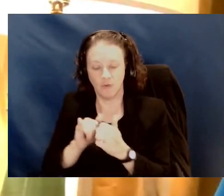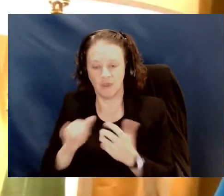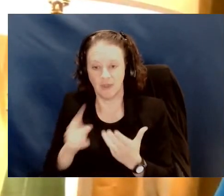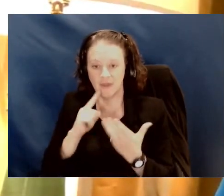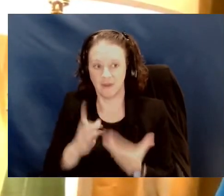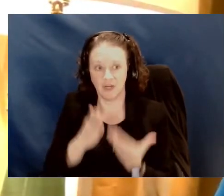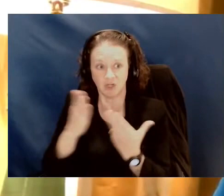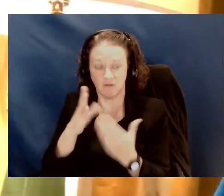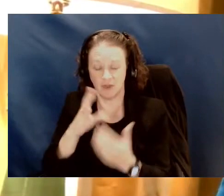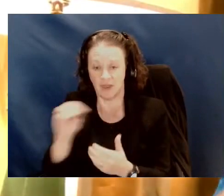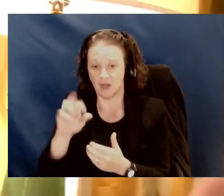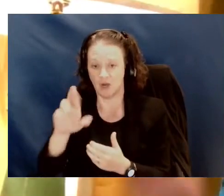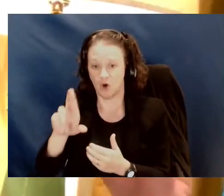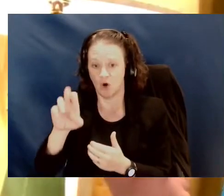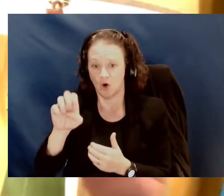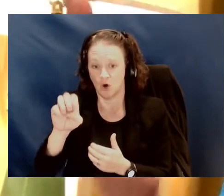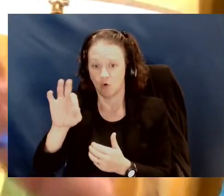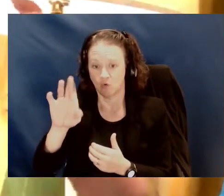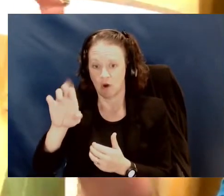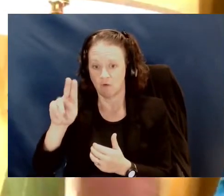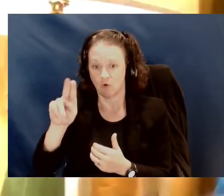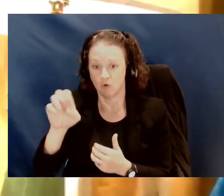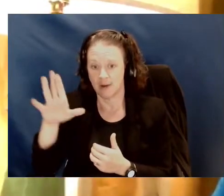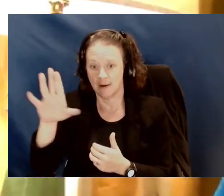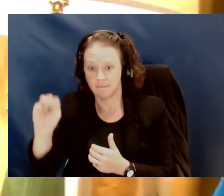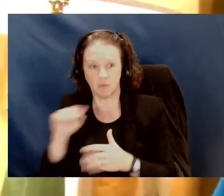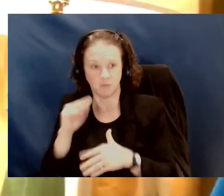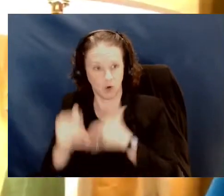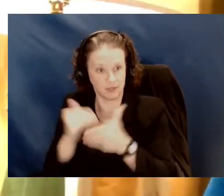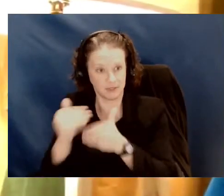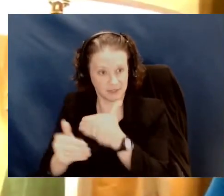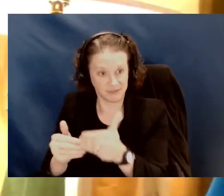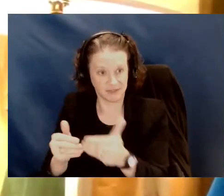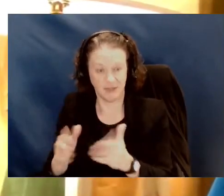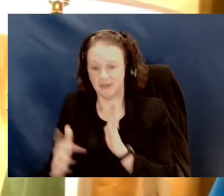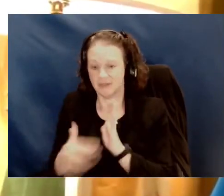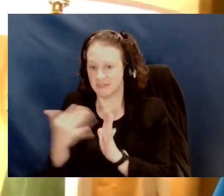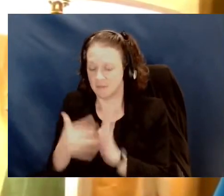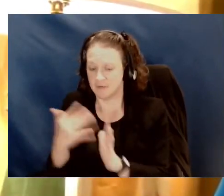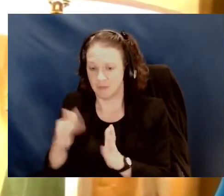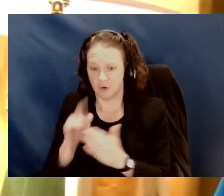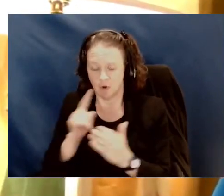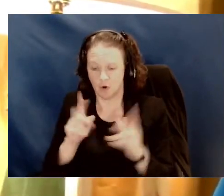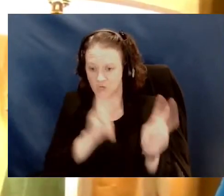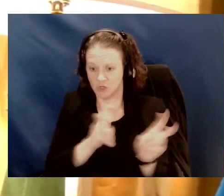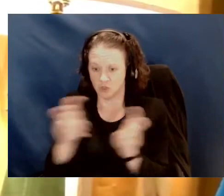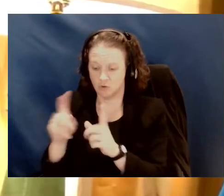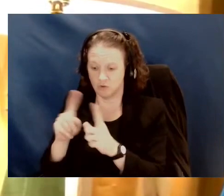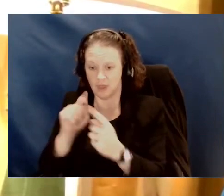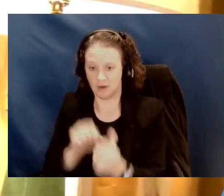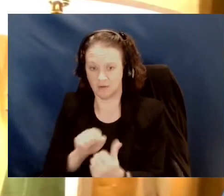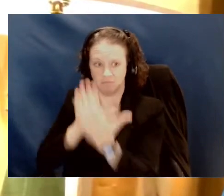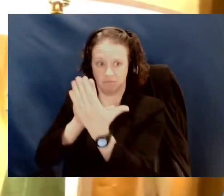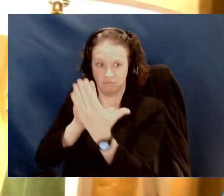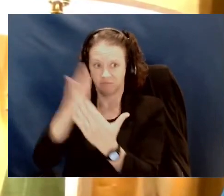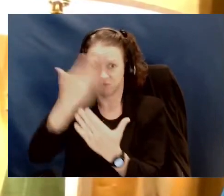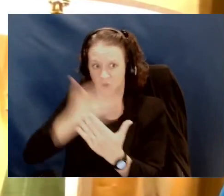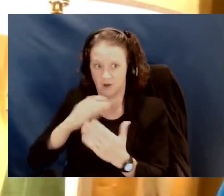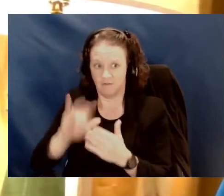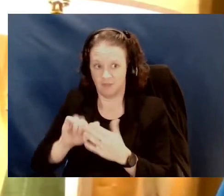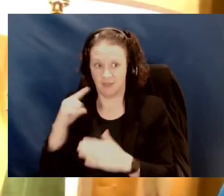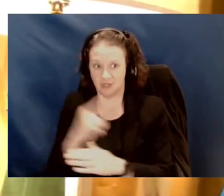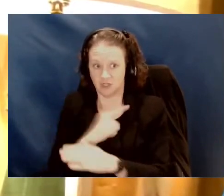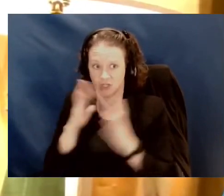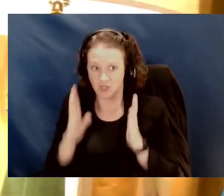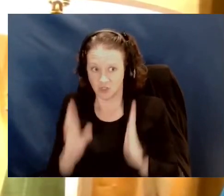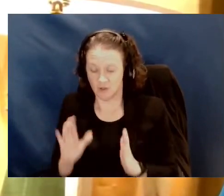before the legislature that are just bigger than the legislature, and people need to be able to be given